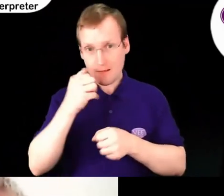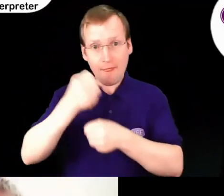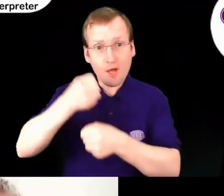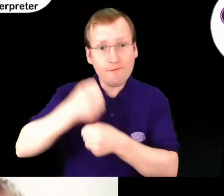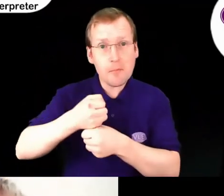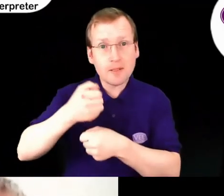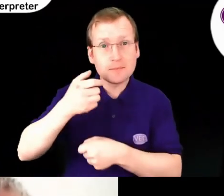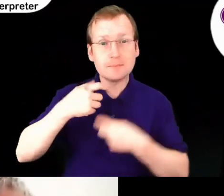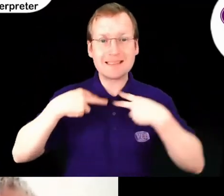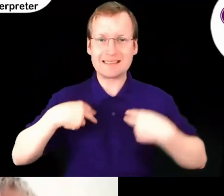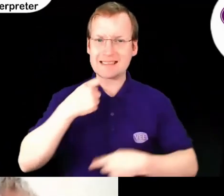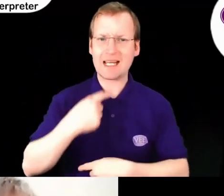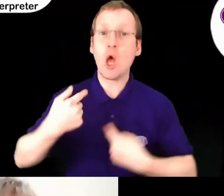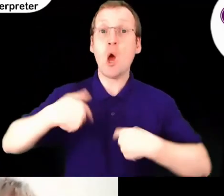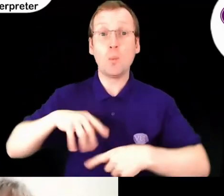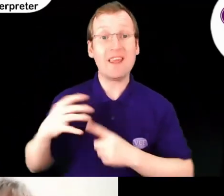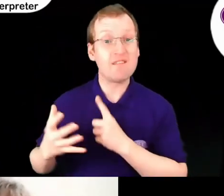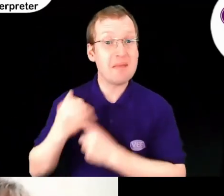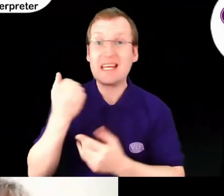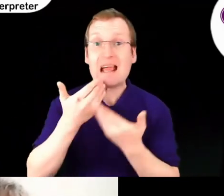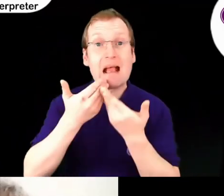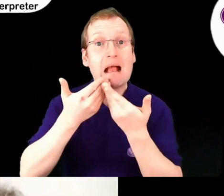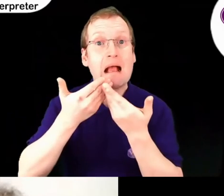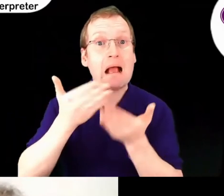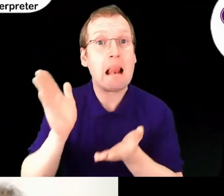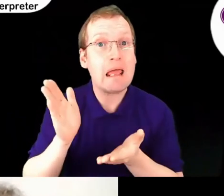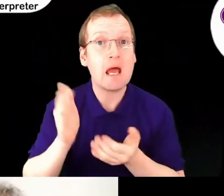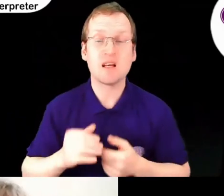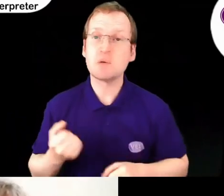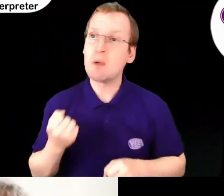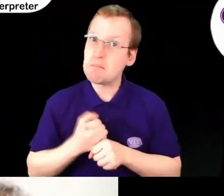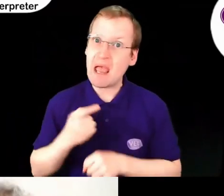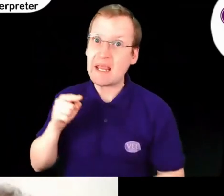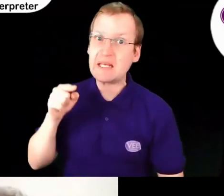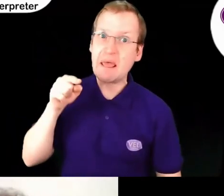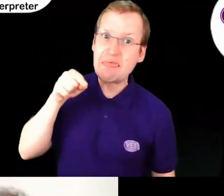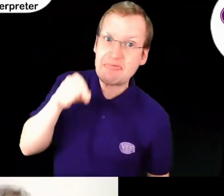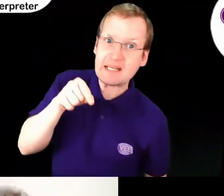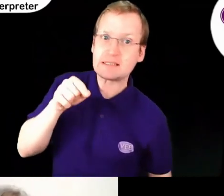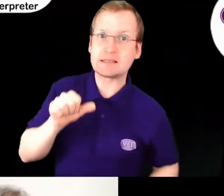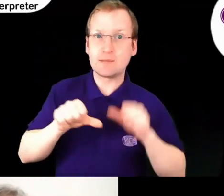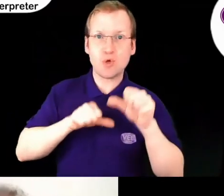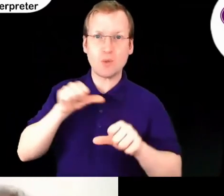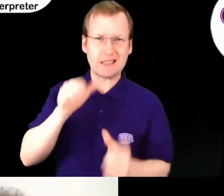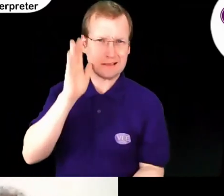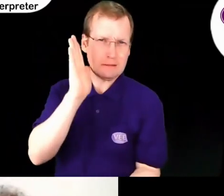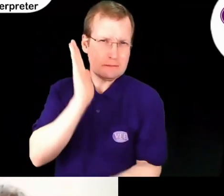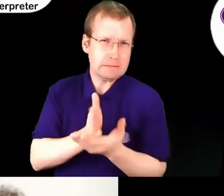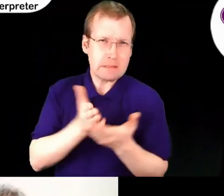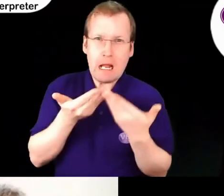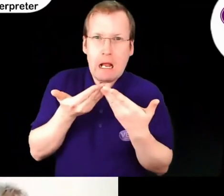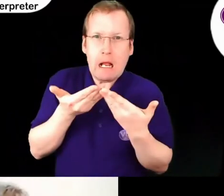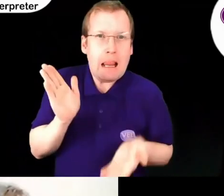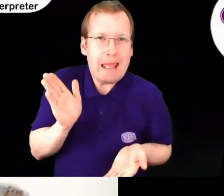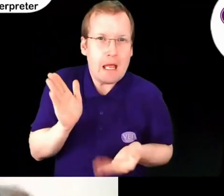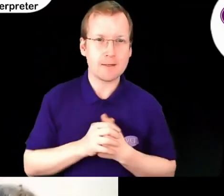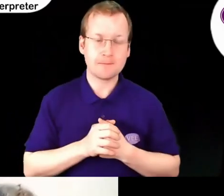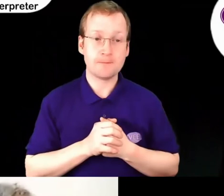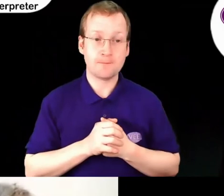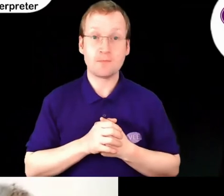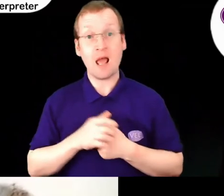saying, we have made it quite clear. We have made this process absolutely clear. And